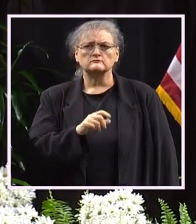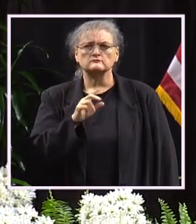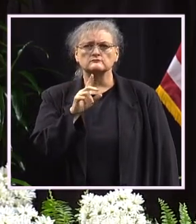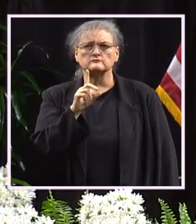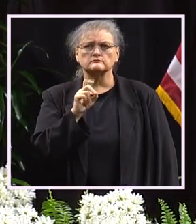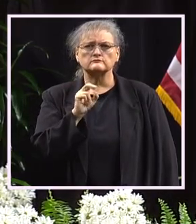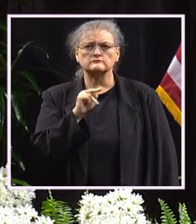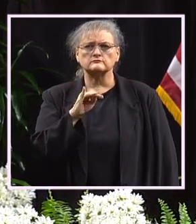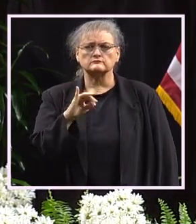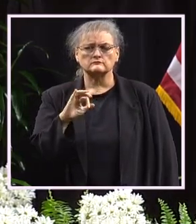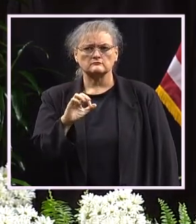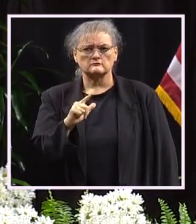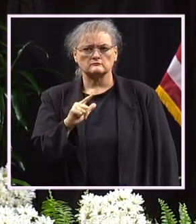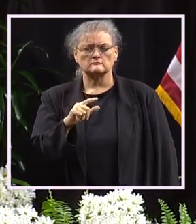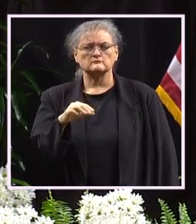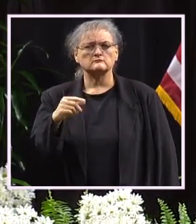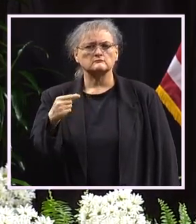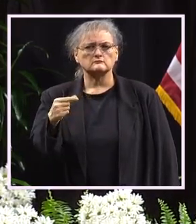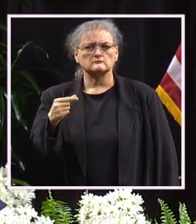Danielle Ricardo Garcia.